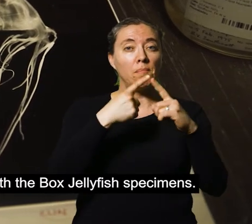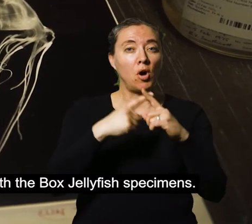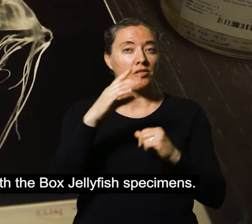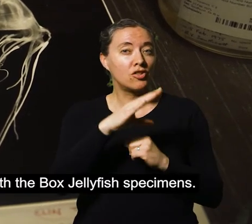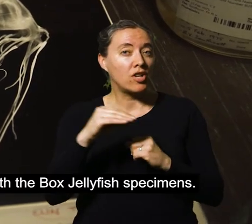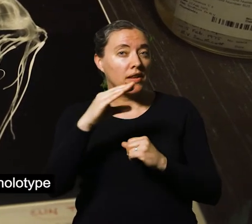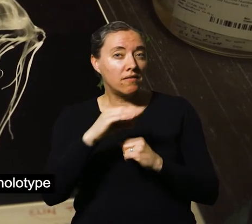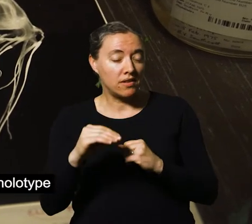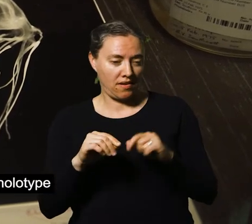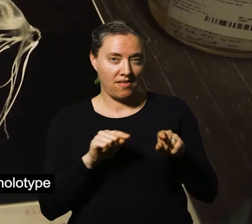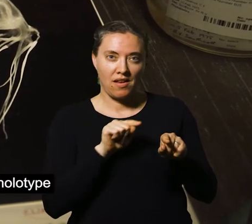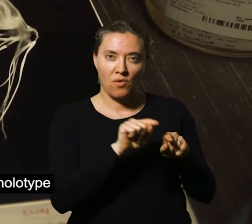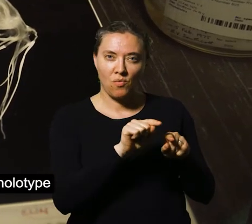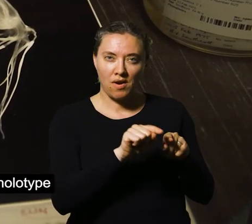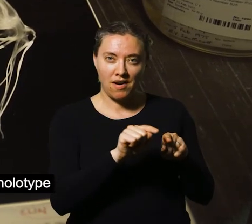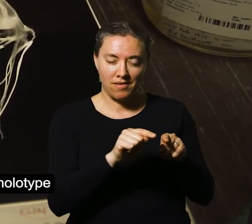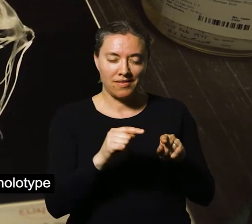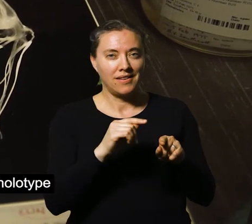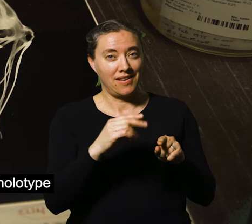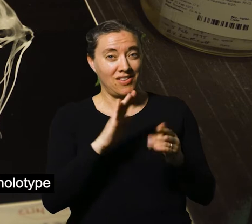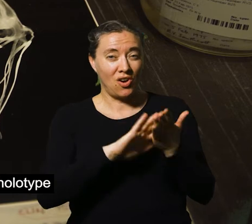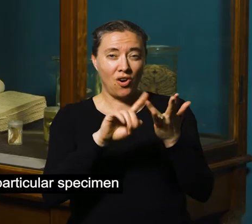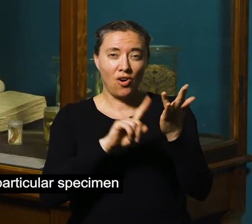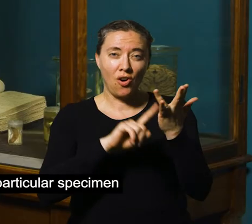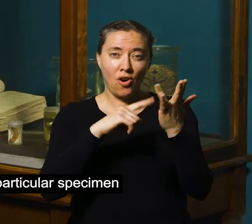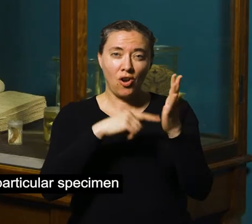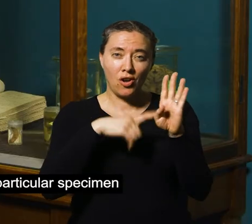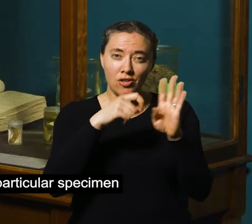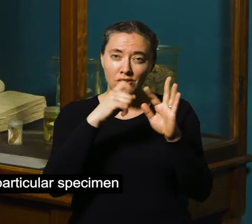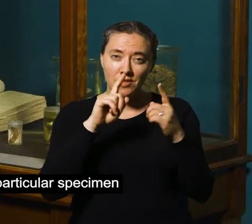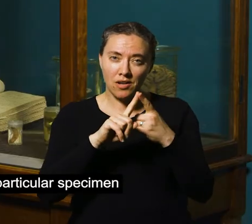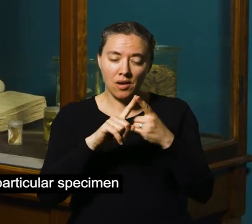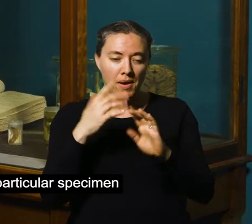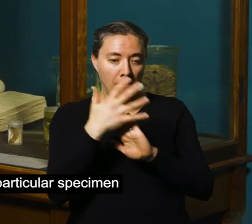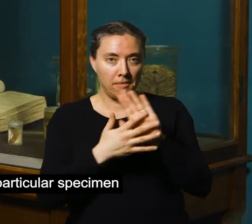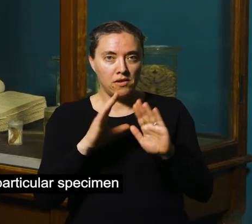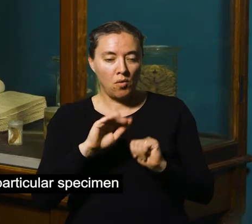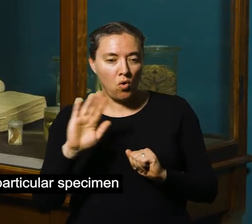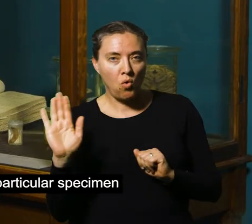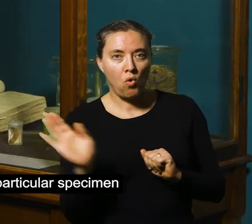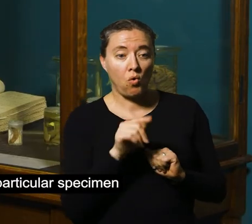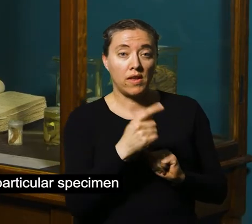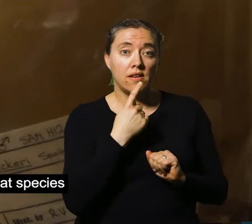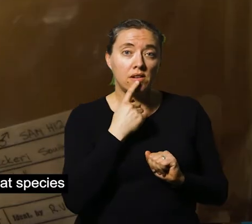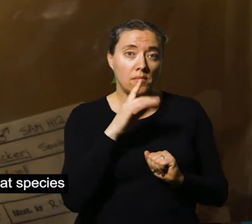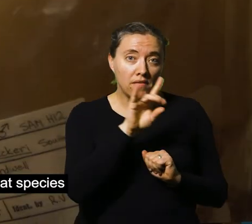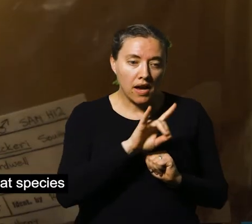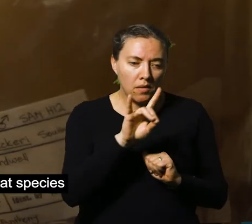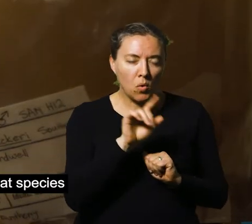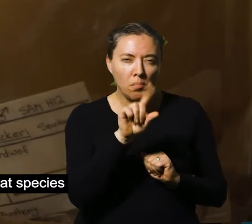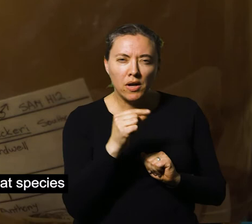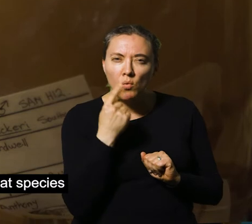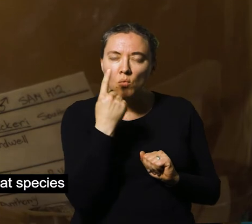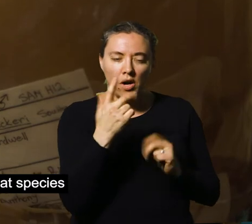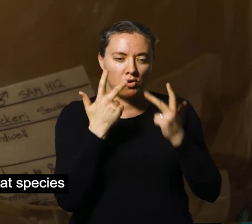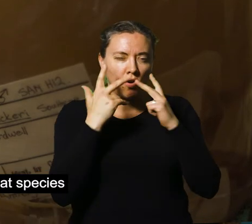jellyfish specimens. So this specimen is a holotype, and a holotype specimen is one particular specimen that is the